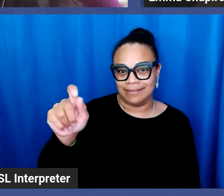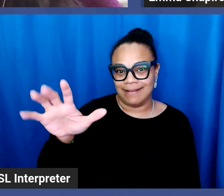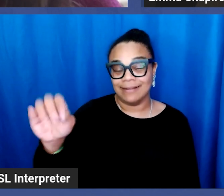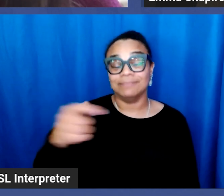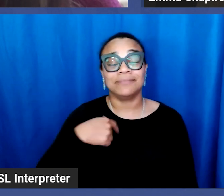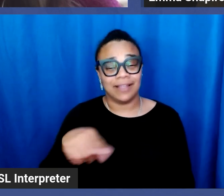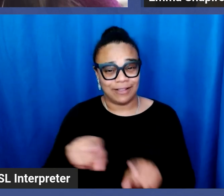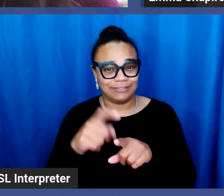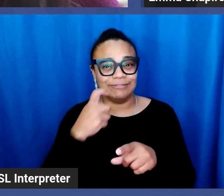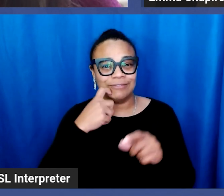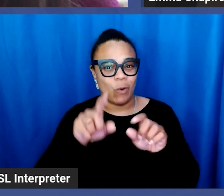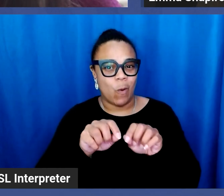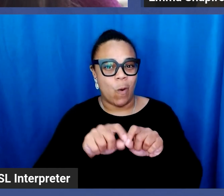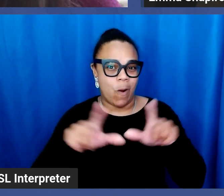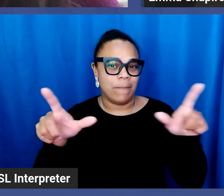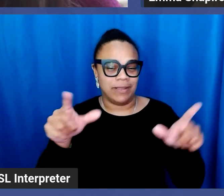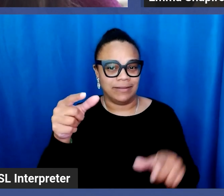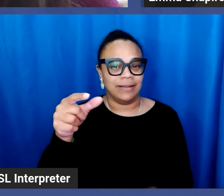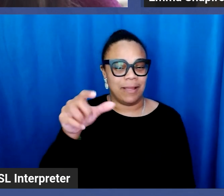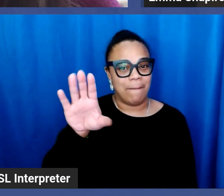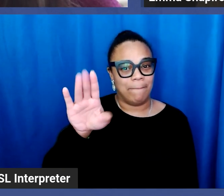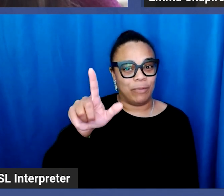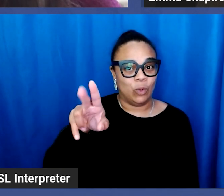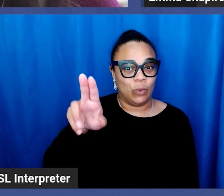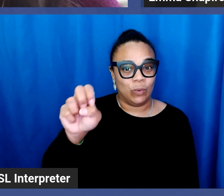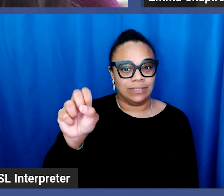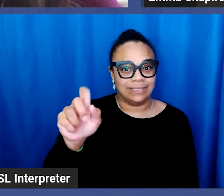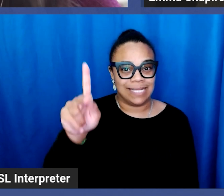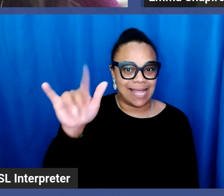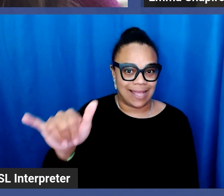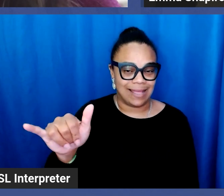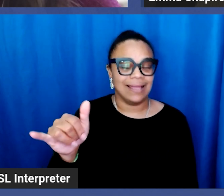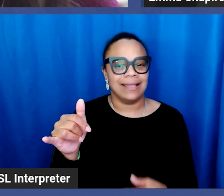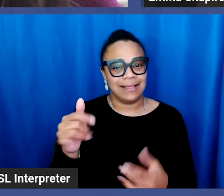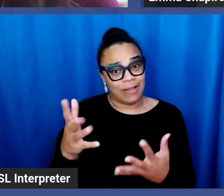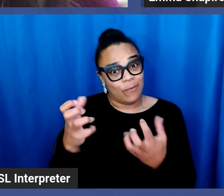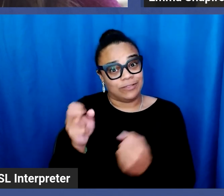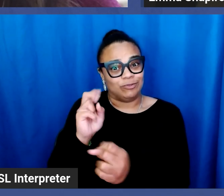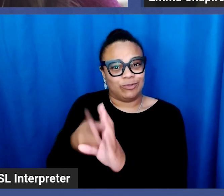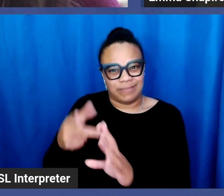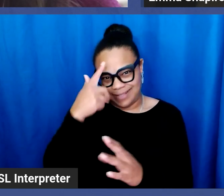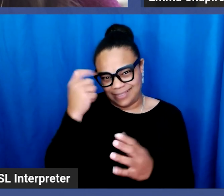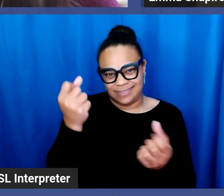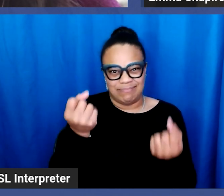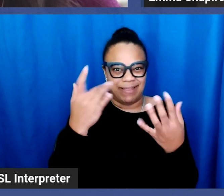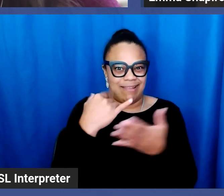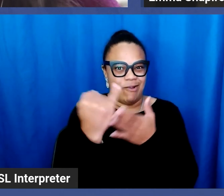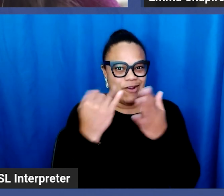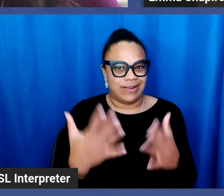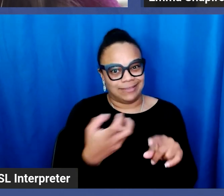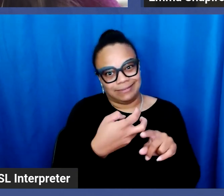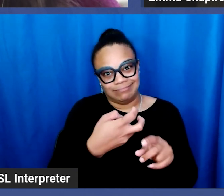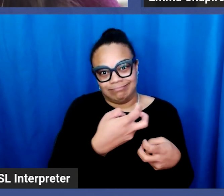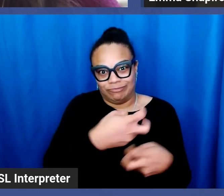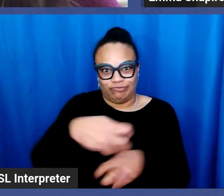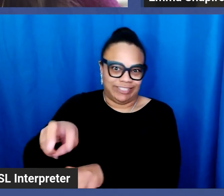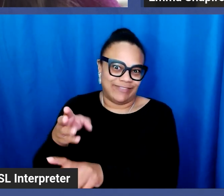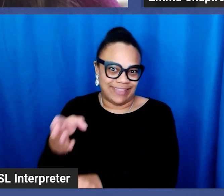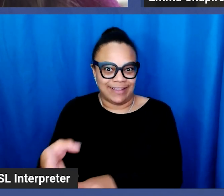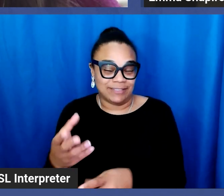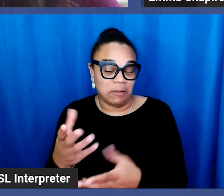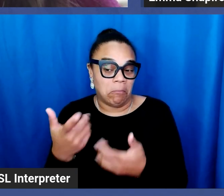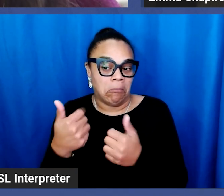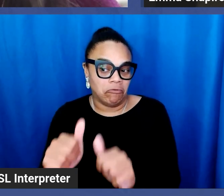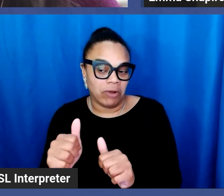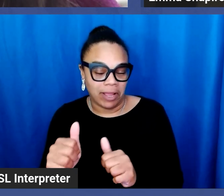where, I want to be where the artists are, and a lot of our artists are starting to migrate over there, and let's try it out and see how it goes. But it's important for us to have a